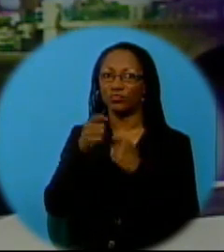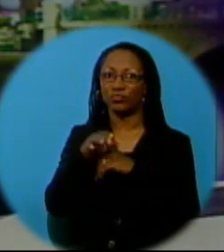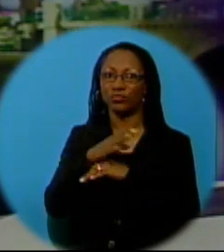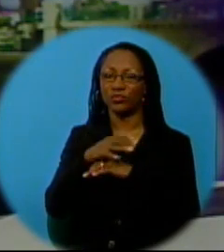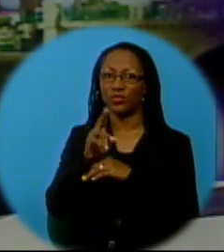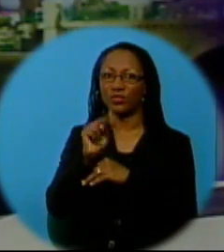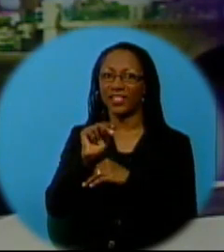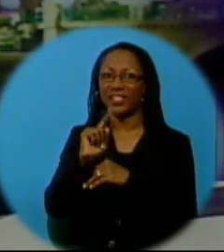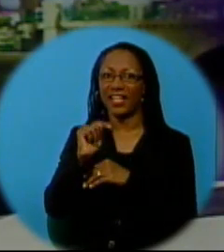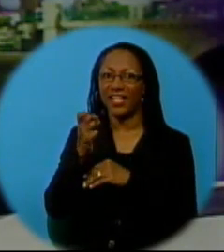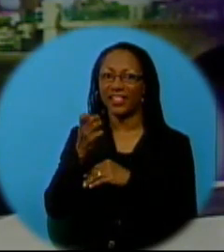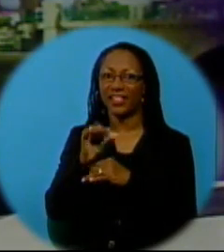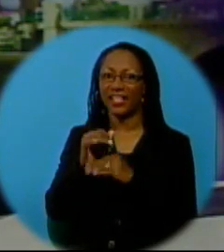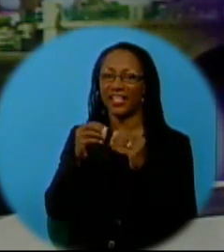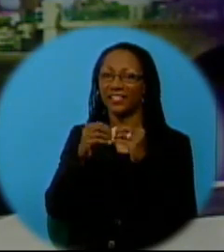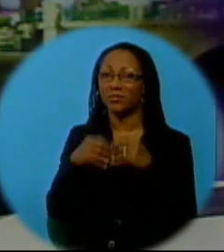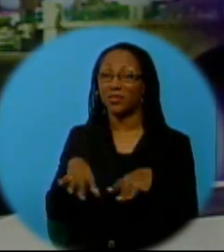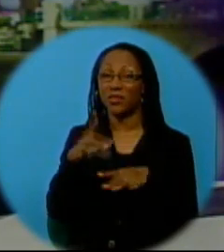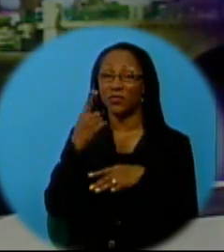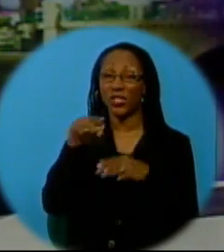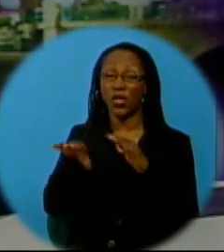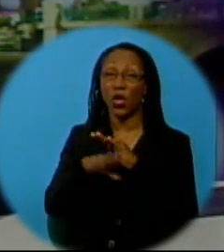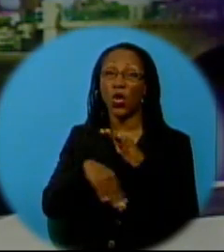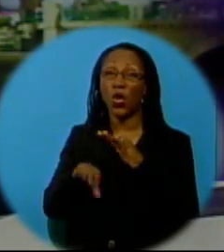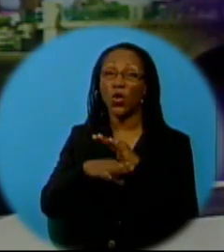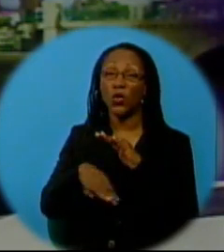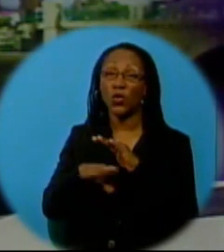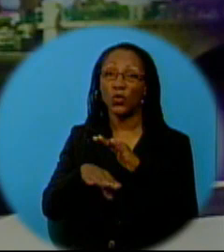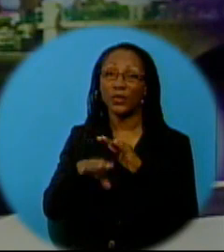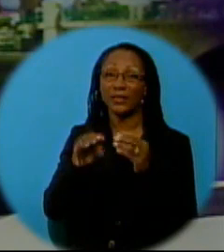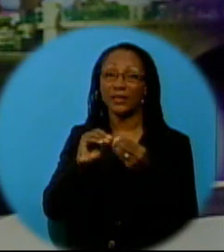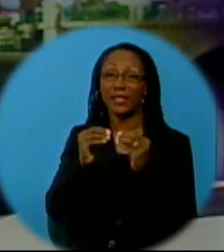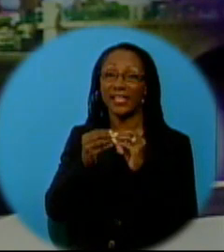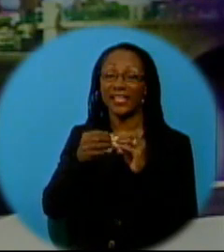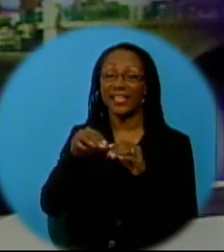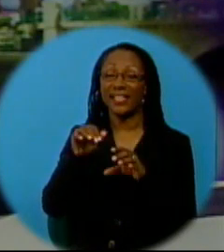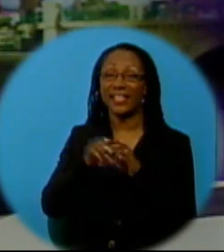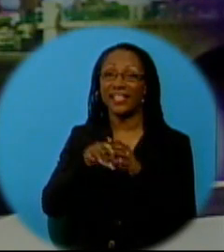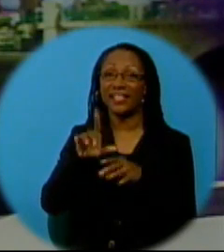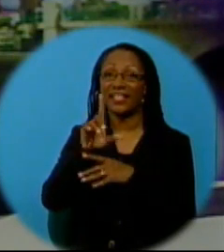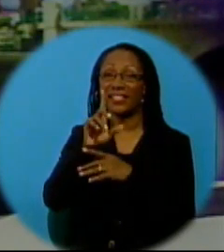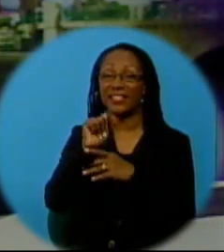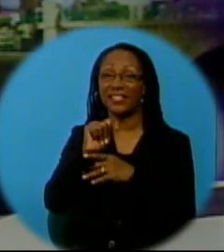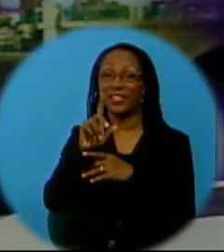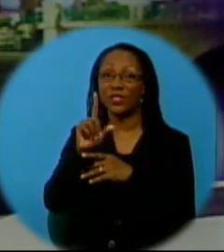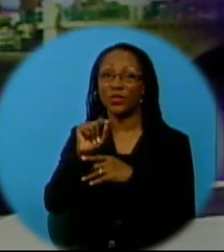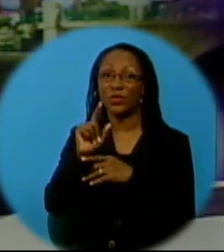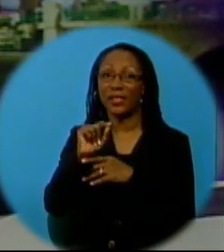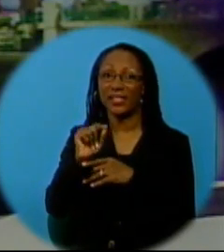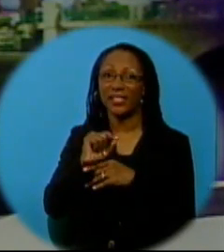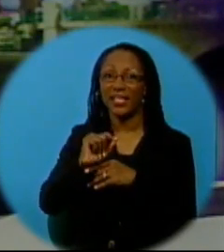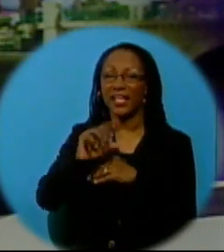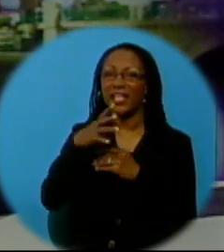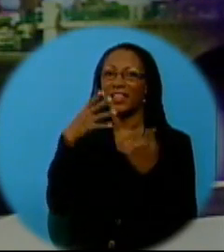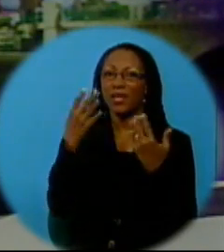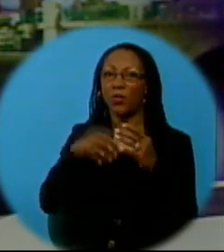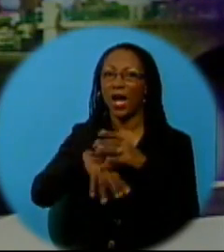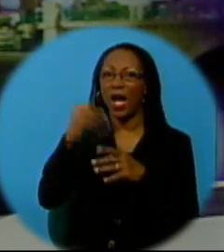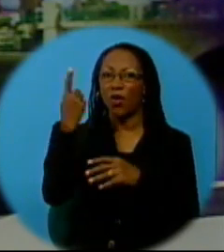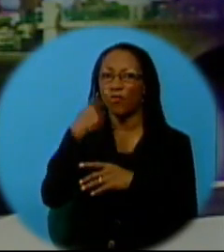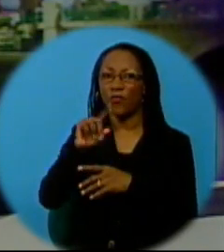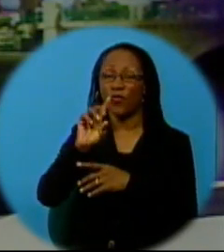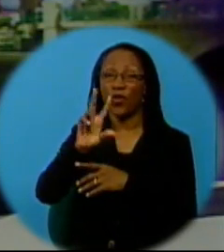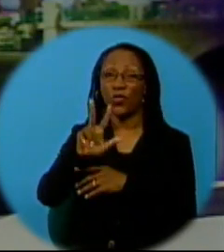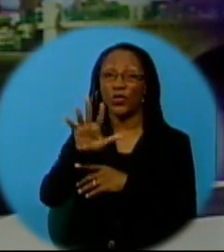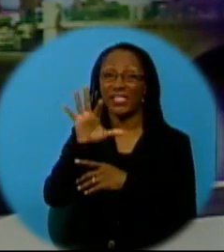dismissing them for the lowest score in international T20 history. The Dutch, after being sent in, were bowled out for 39 in 10.3